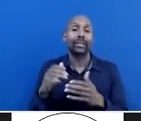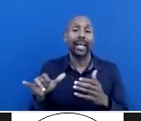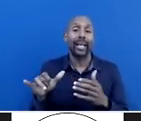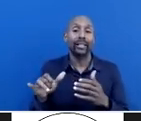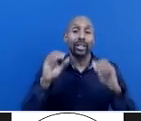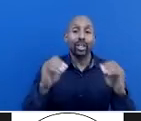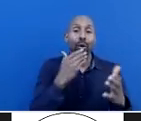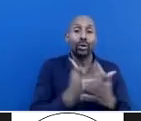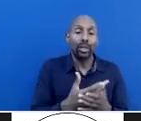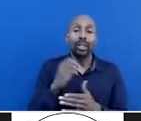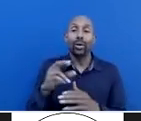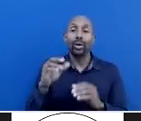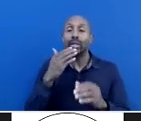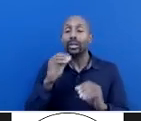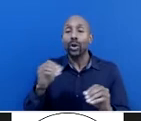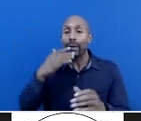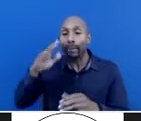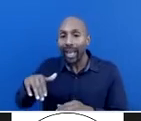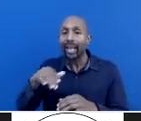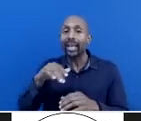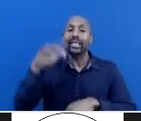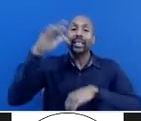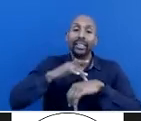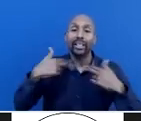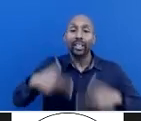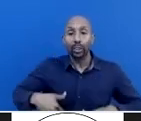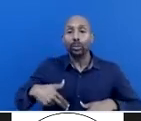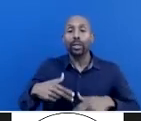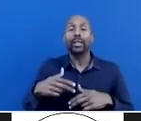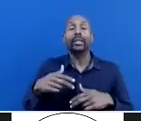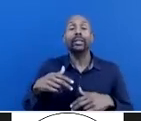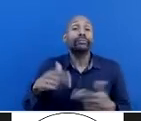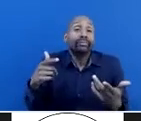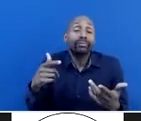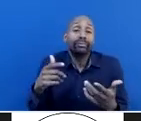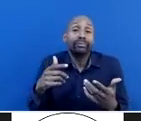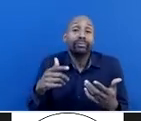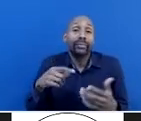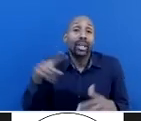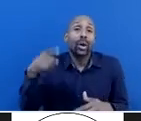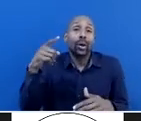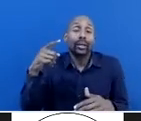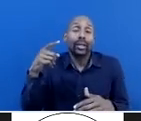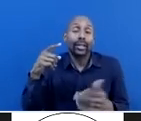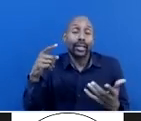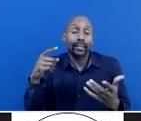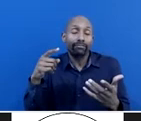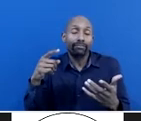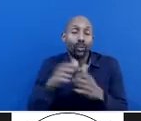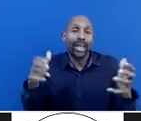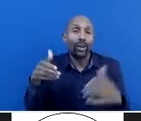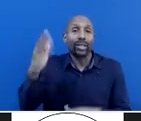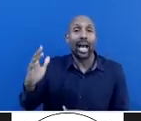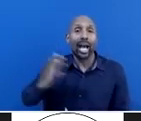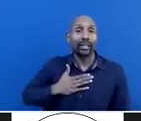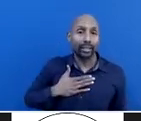provenance is God. Even the evil that is done to you by other human beings is